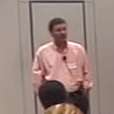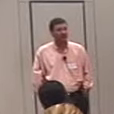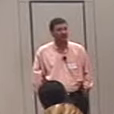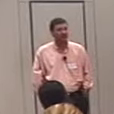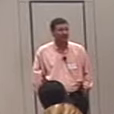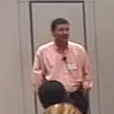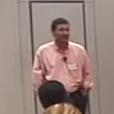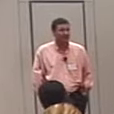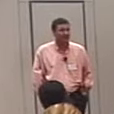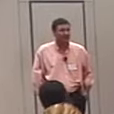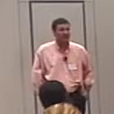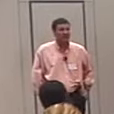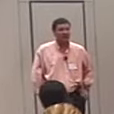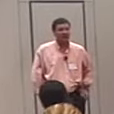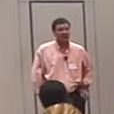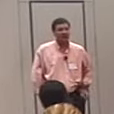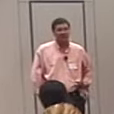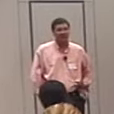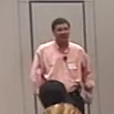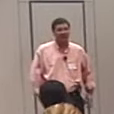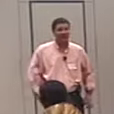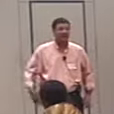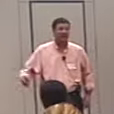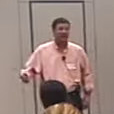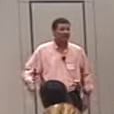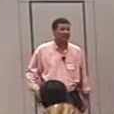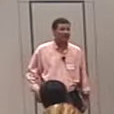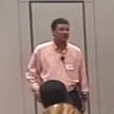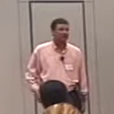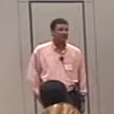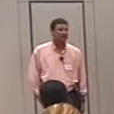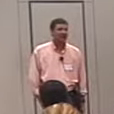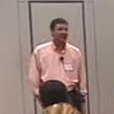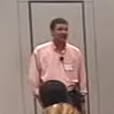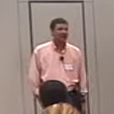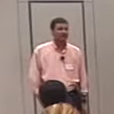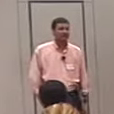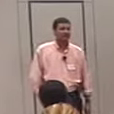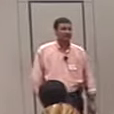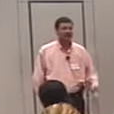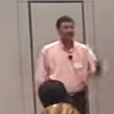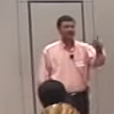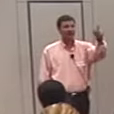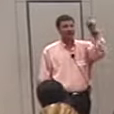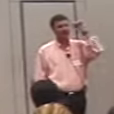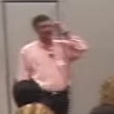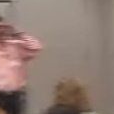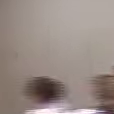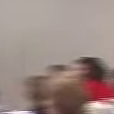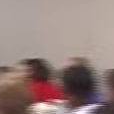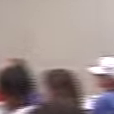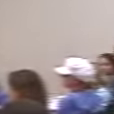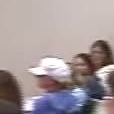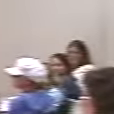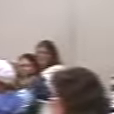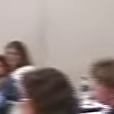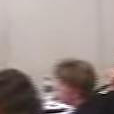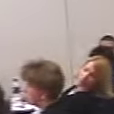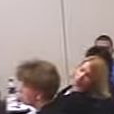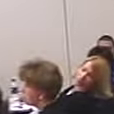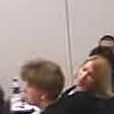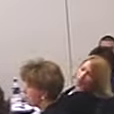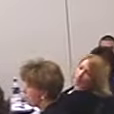the group and do okay with it. In my class, no, I haven't seen her do that in my class, but it has happened. When she's